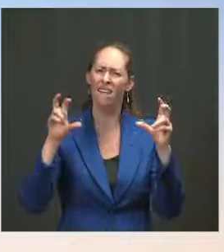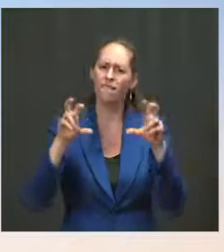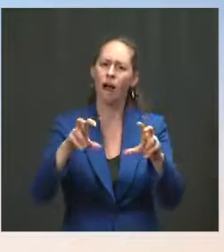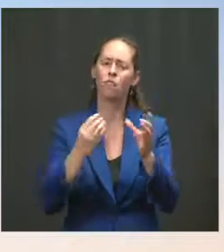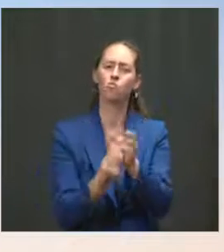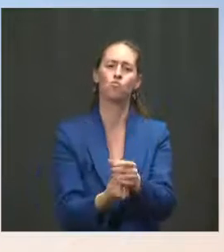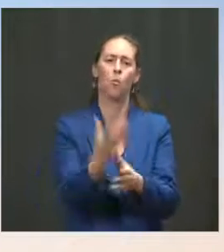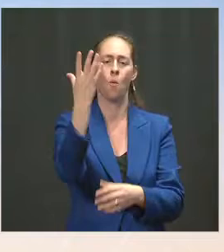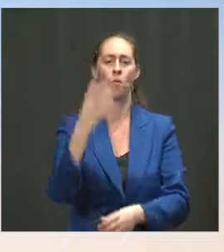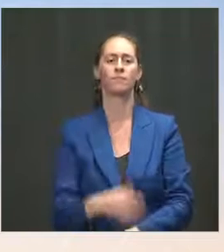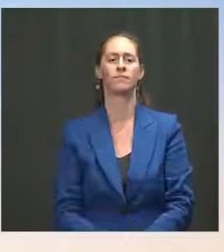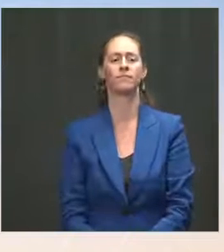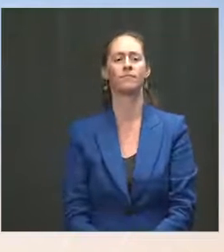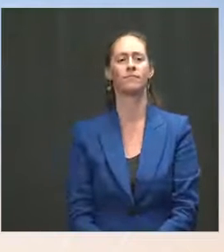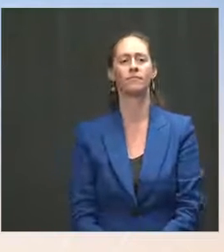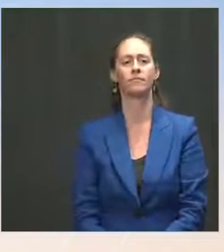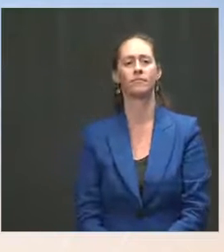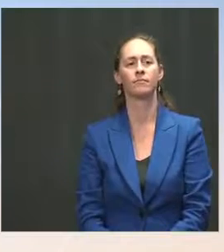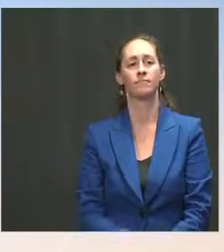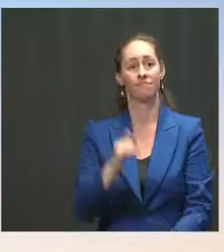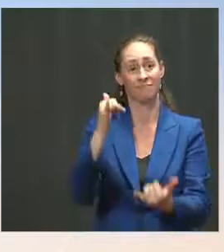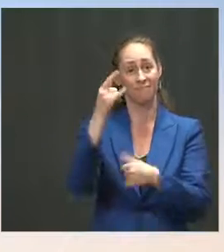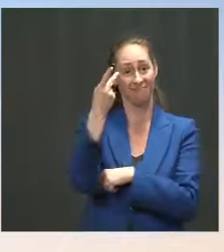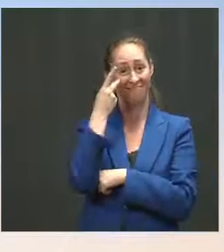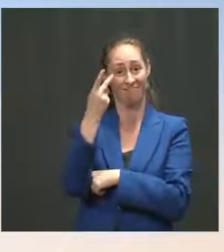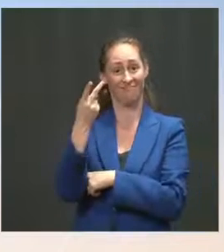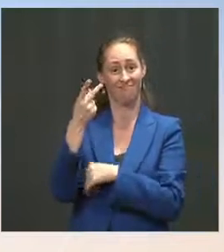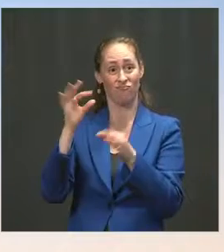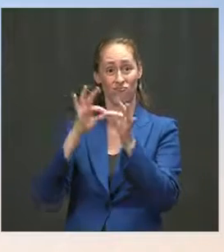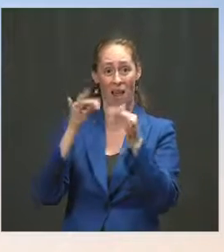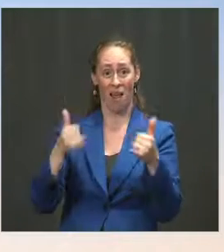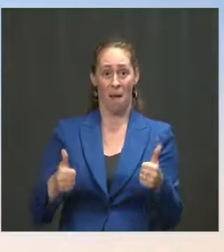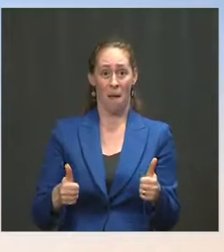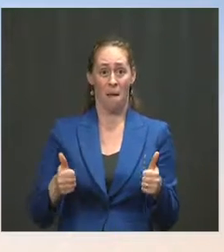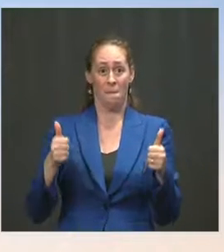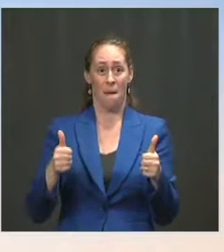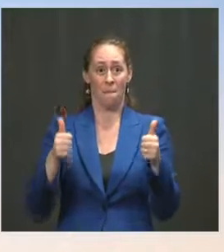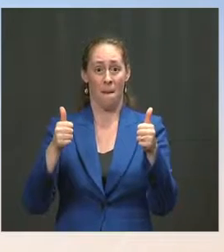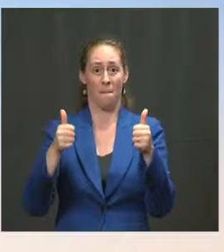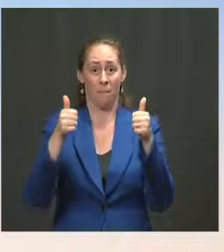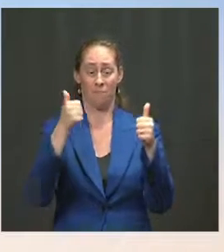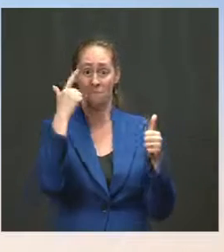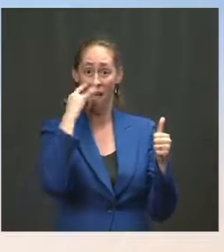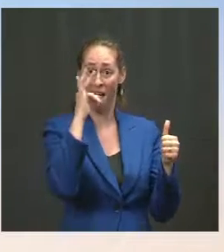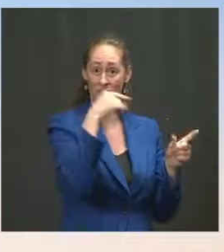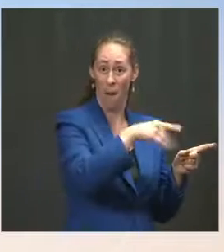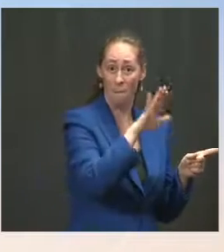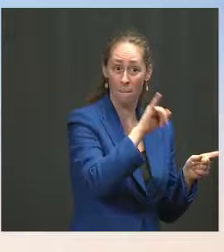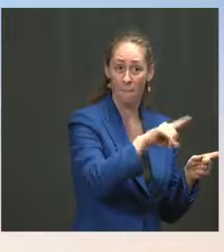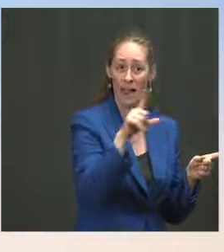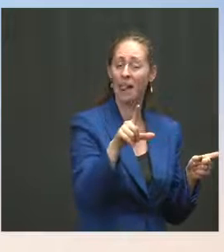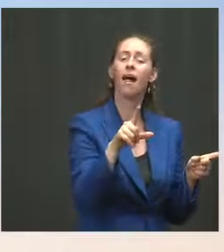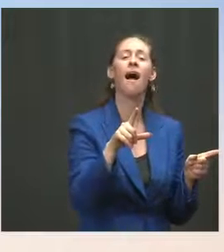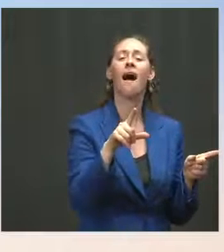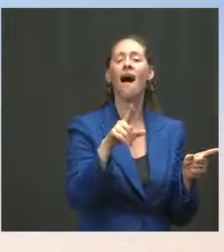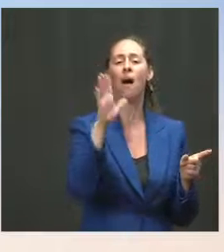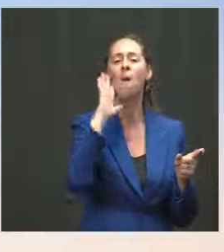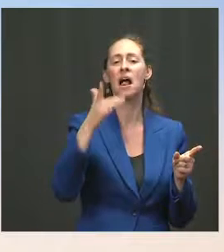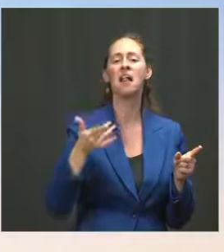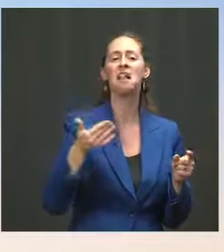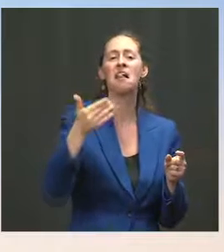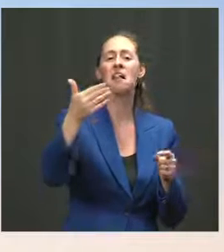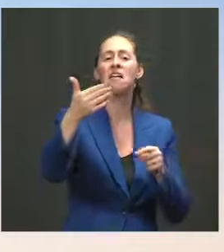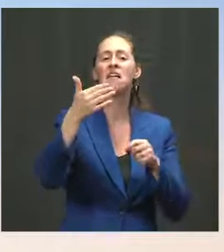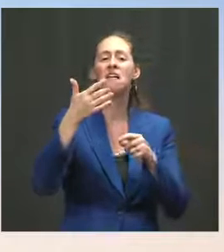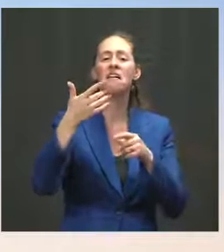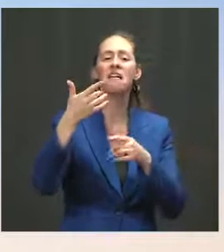it. Jason Furman, my old friend and colleague, said, I don't think the infrastructure bill or reconciliation plan would materially impact inflation over the next decade. I